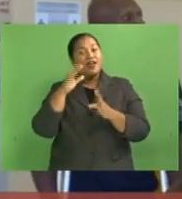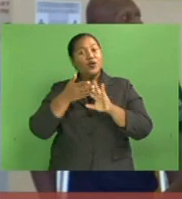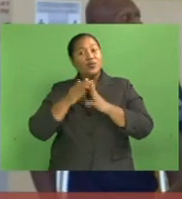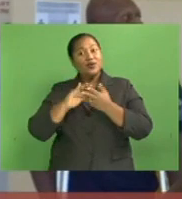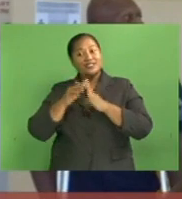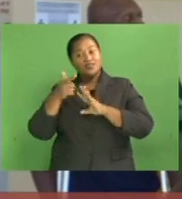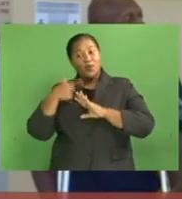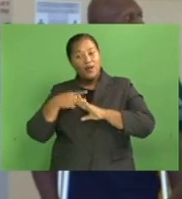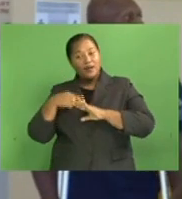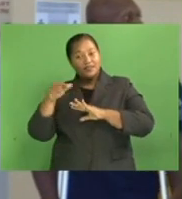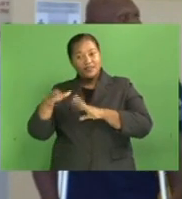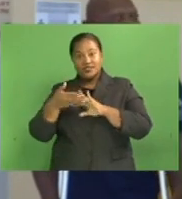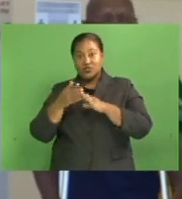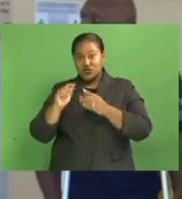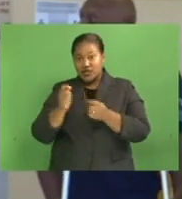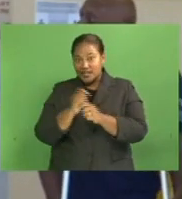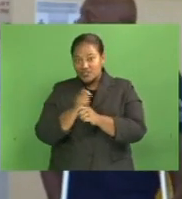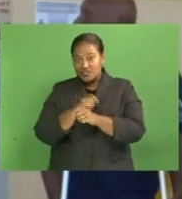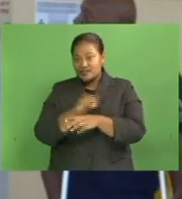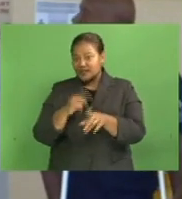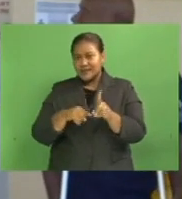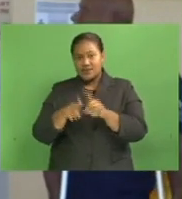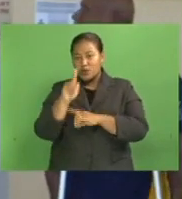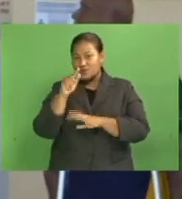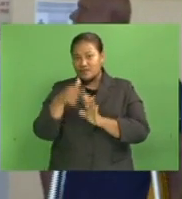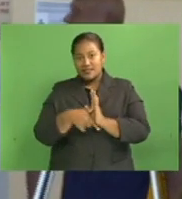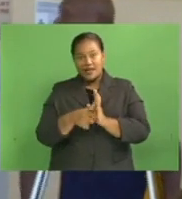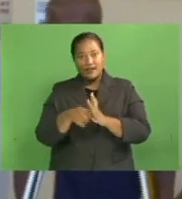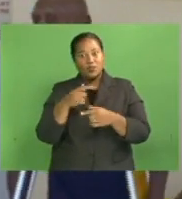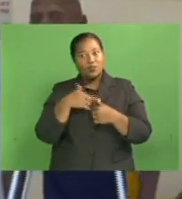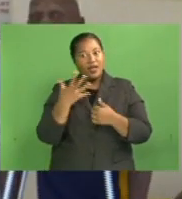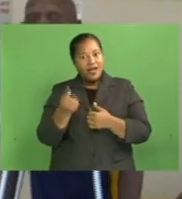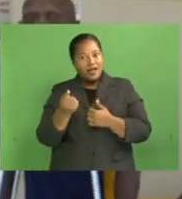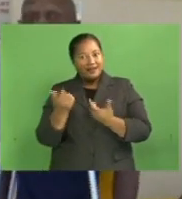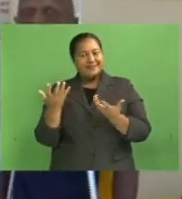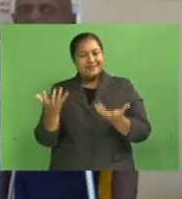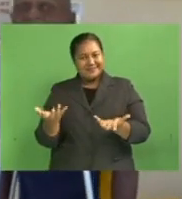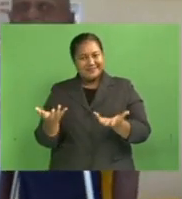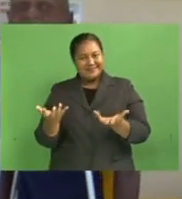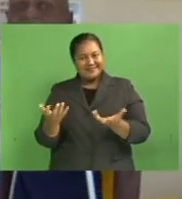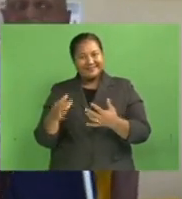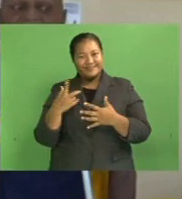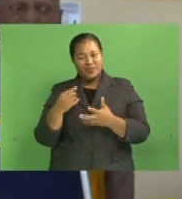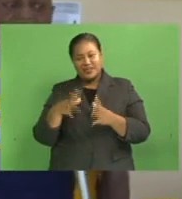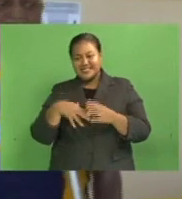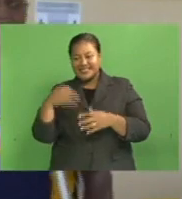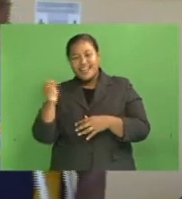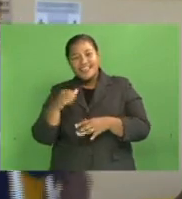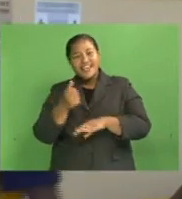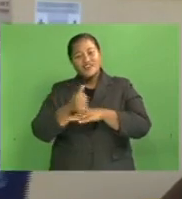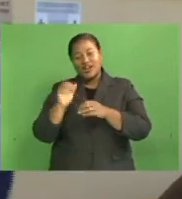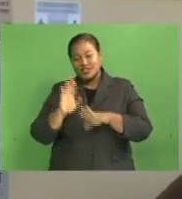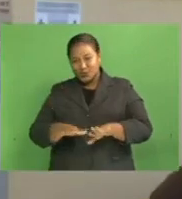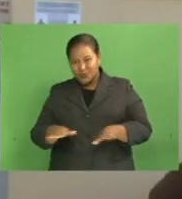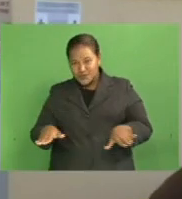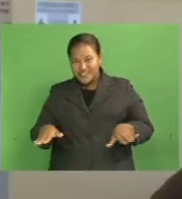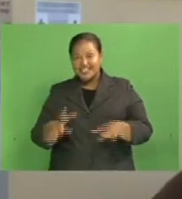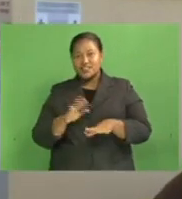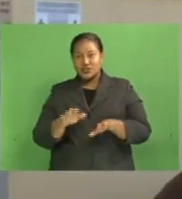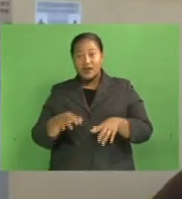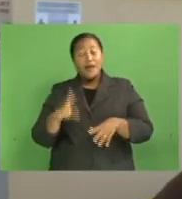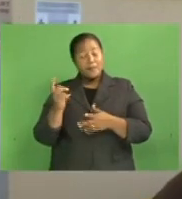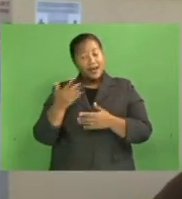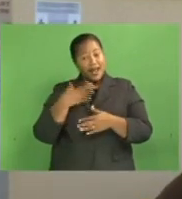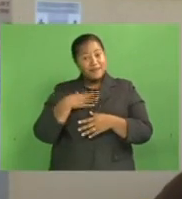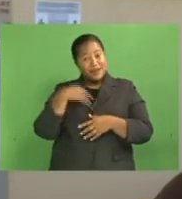that most of the times we're so complacent about taking our grandchildren, taking our children. Actually, I'm a